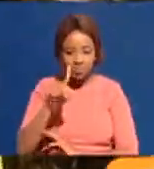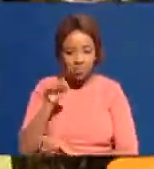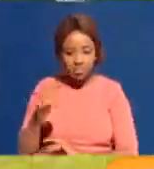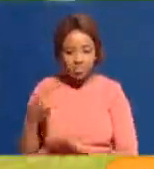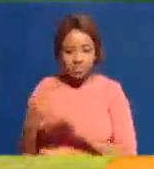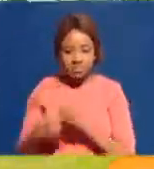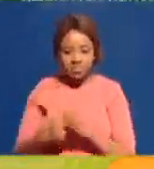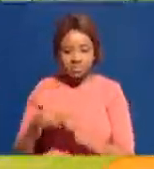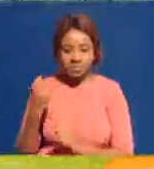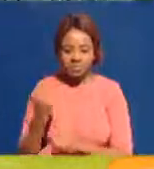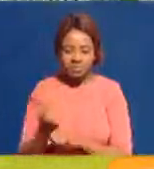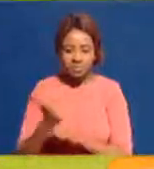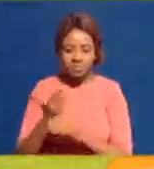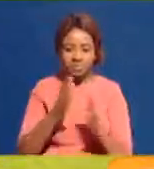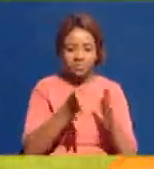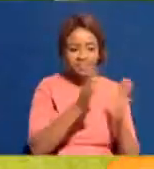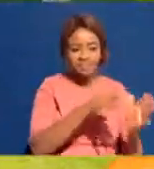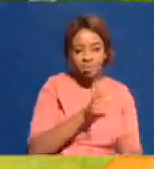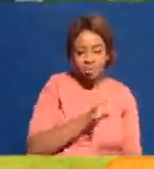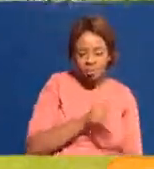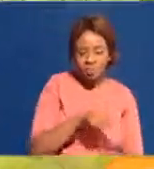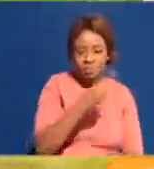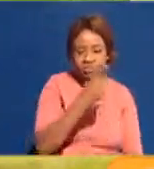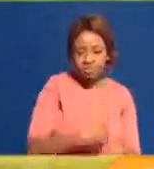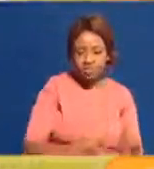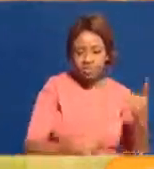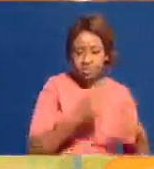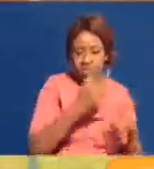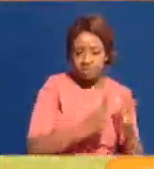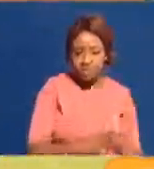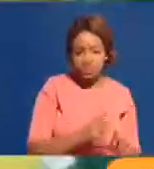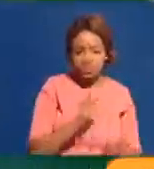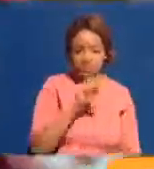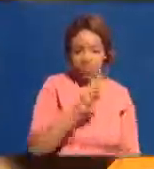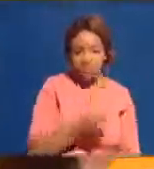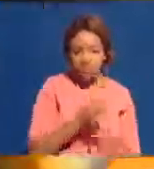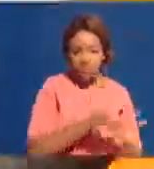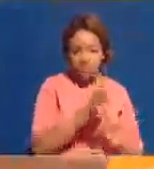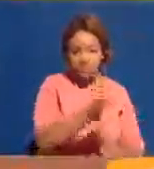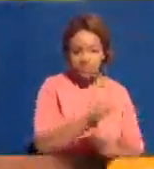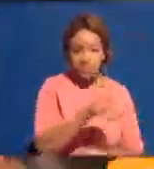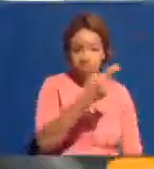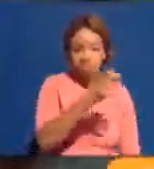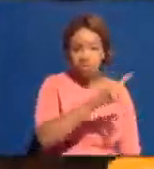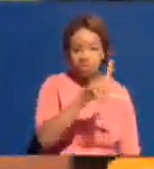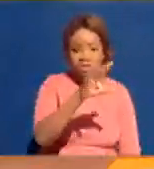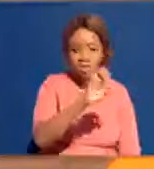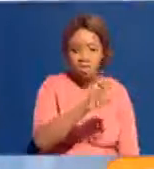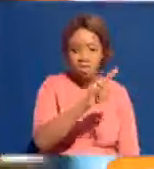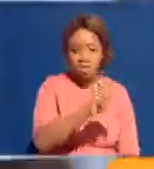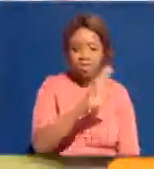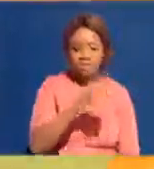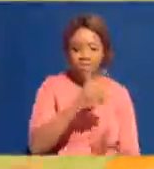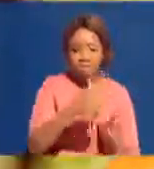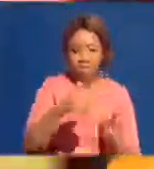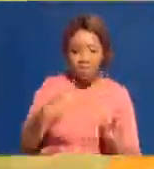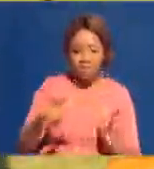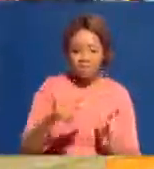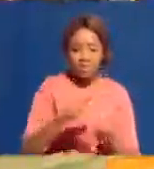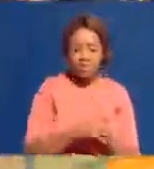59 minutes, 51.7 seconds. On the women's side, two-time champion, 5,000-meter champion Helen Obiri from Laikipia Air Base